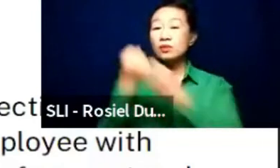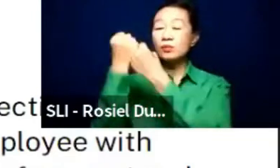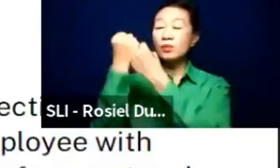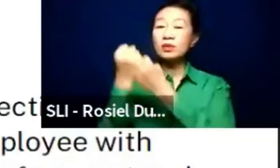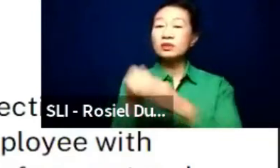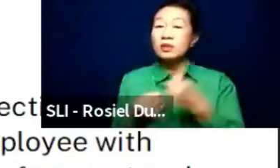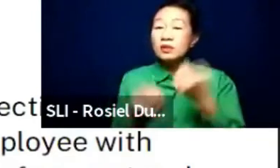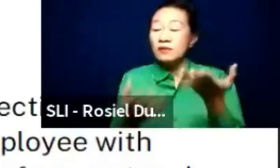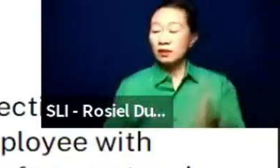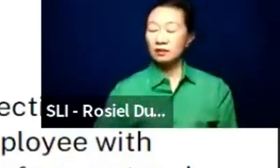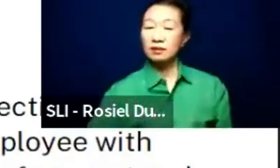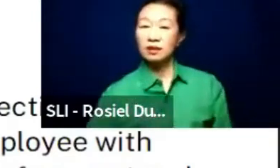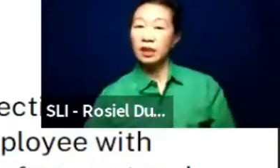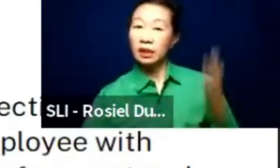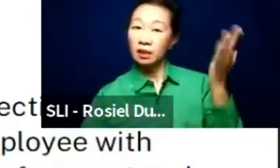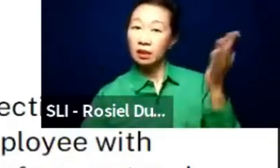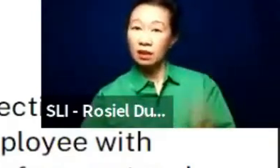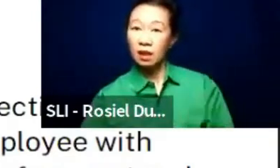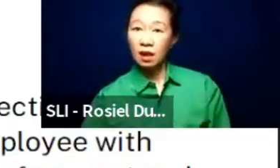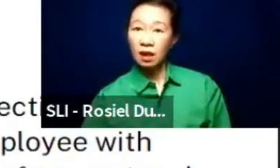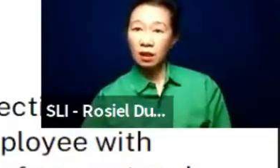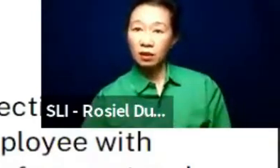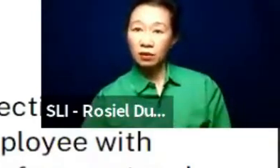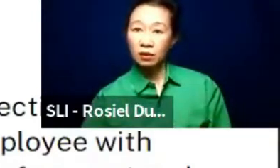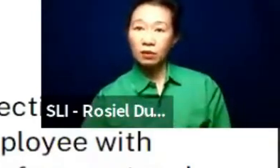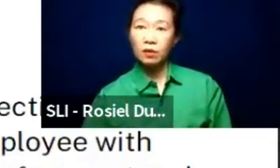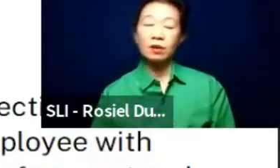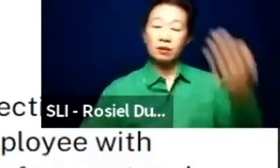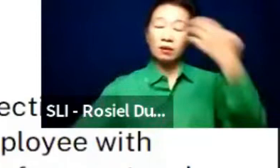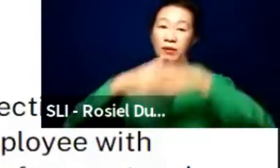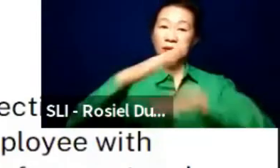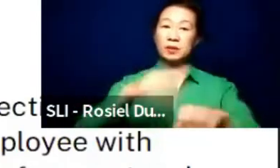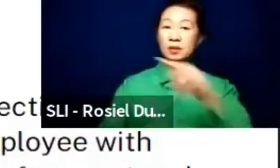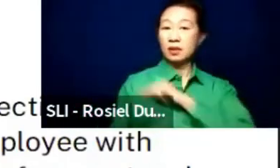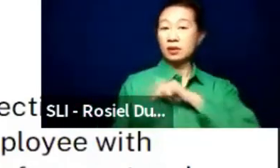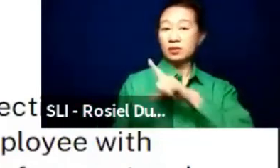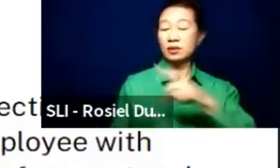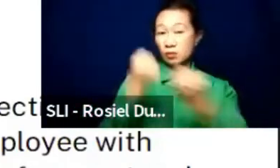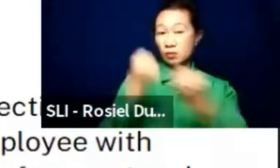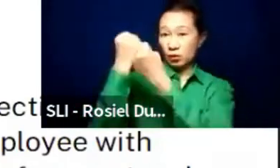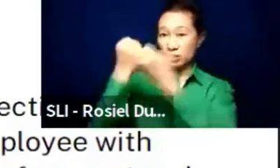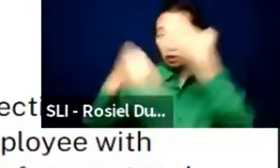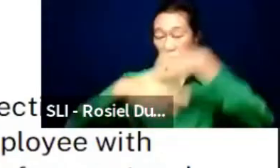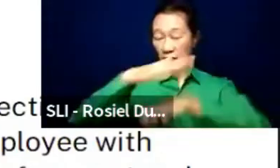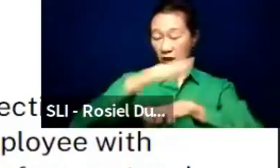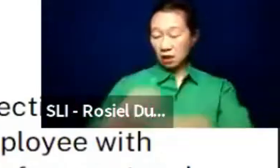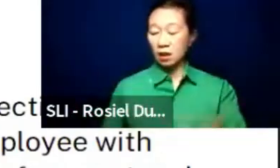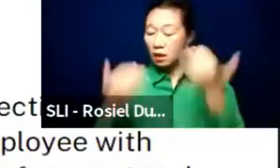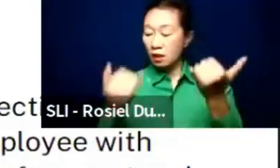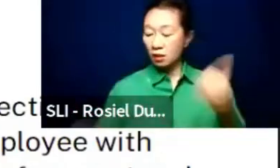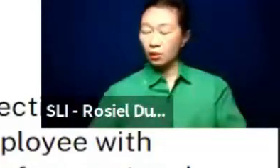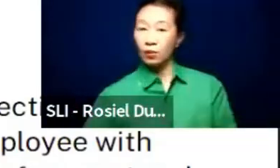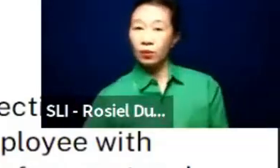there. Doon tayo papasok, and that's where the natural supports come in. No? So